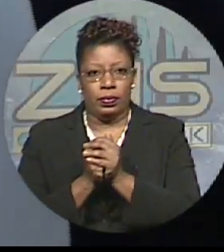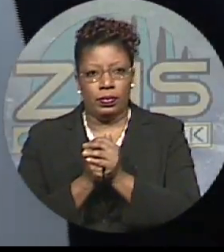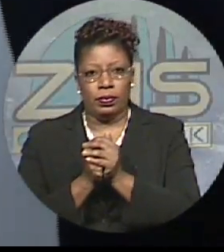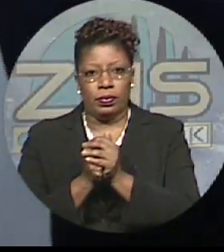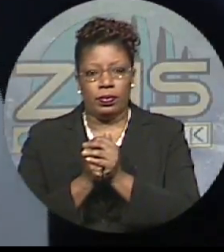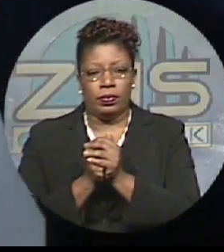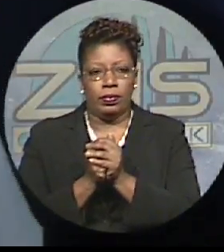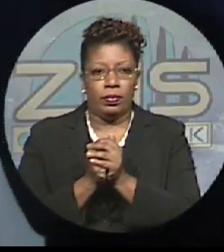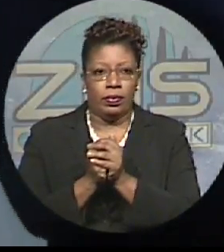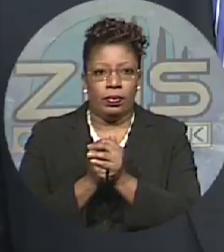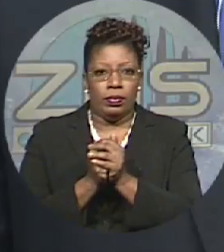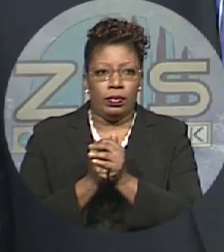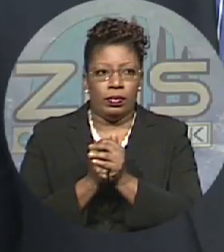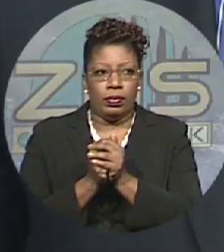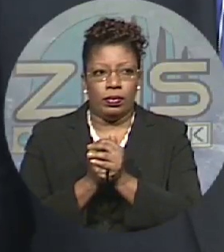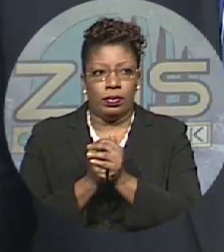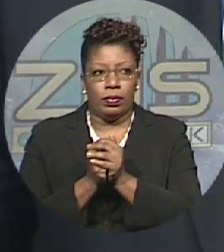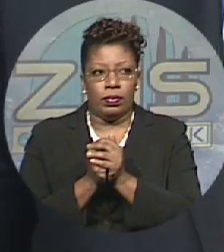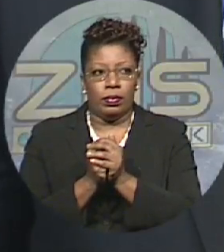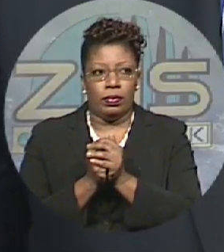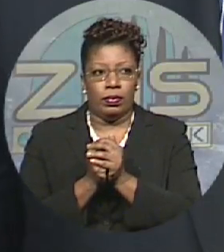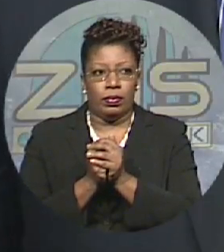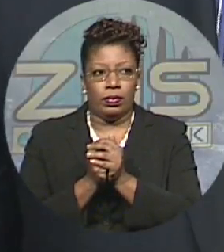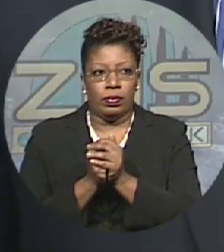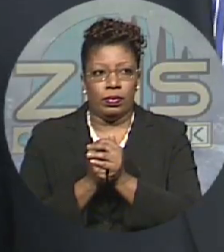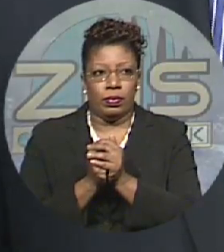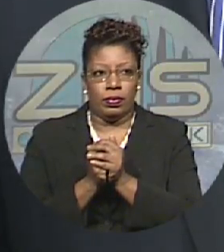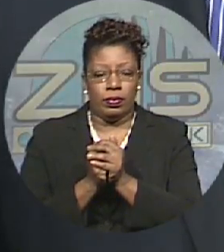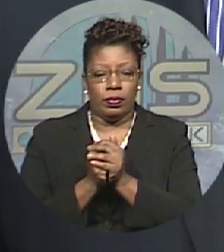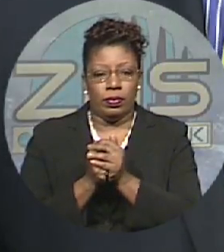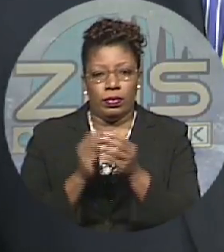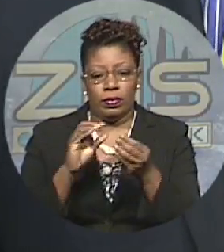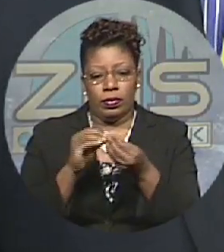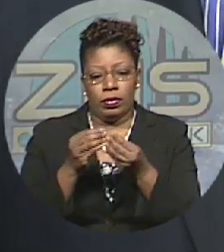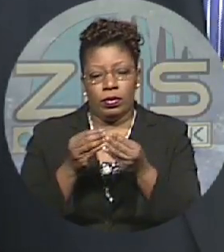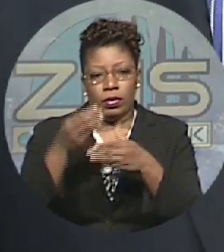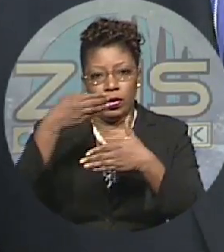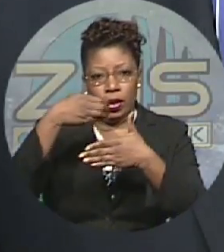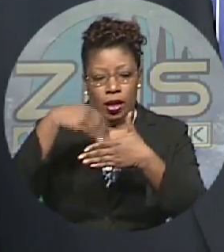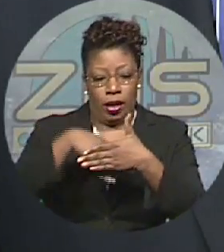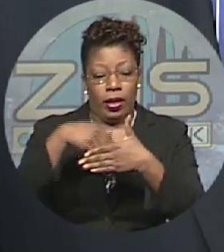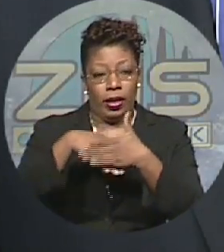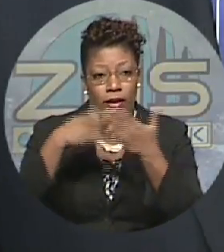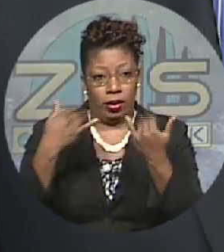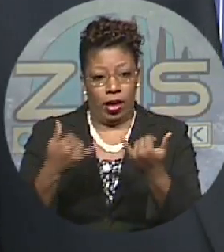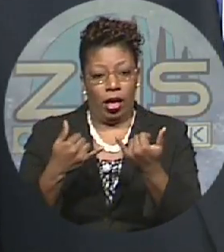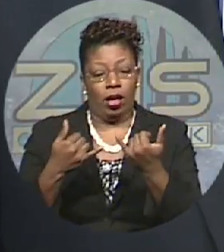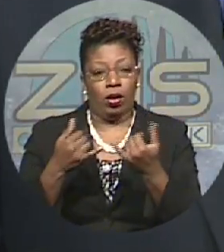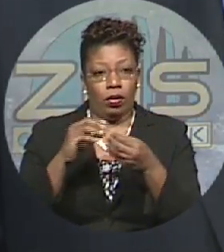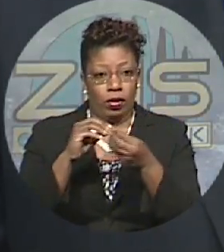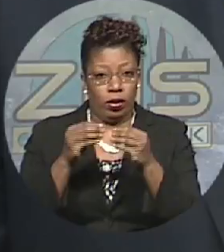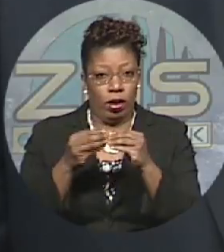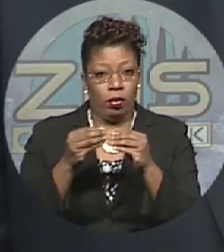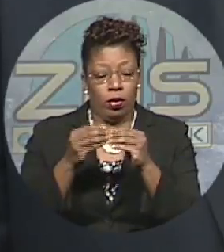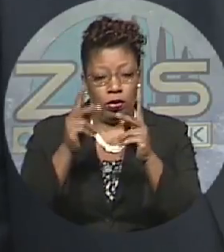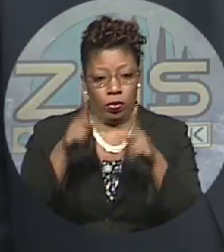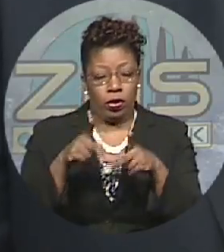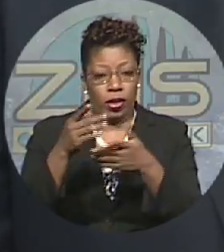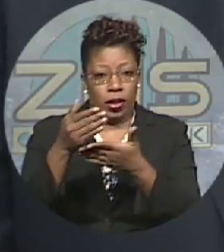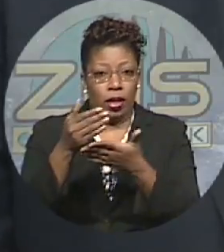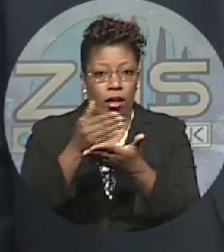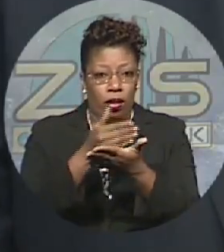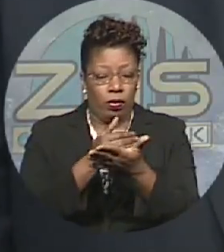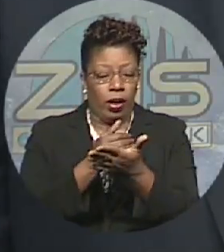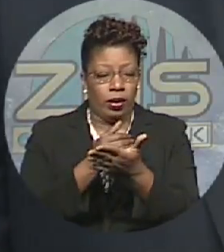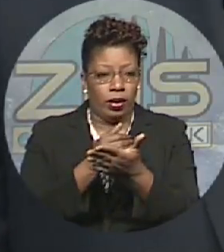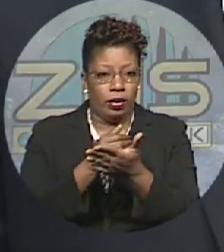ZNS Network News. Well, the numbers are in following Saturday's roundup, and officer in charge of the raid